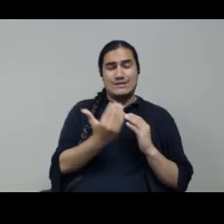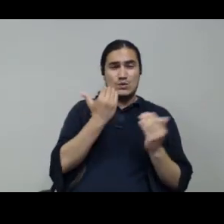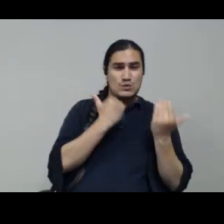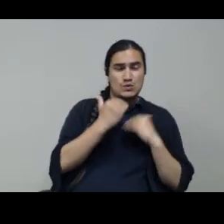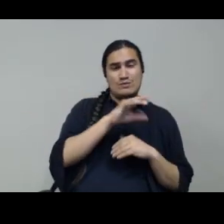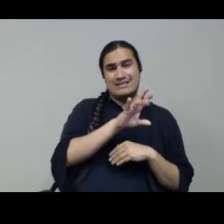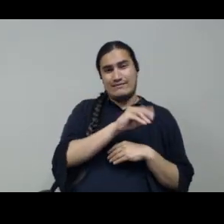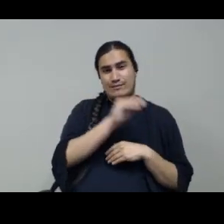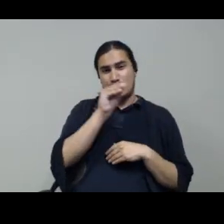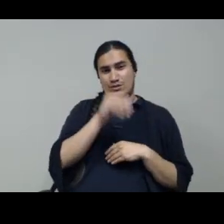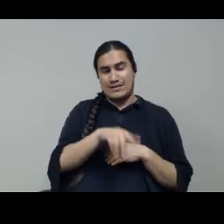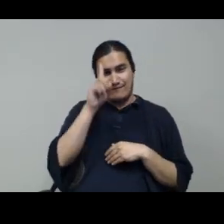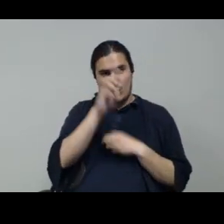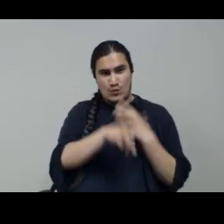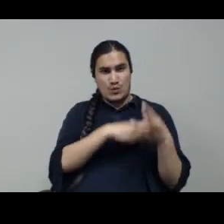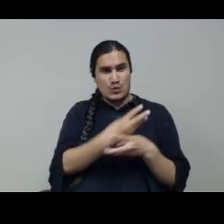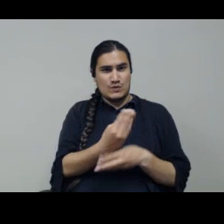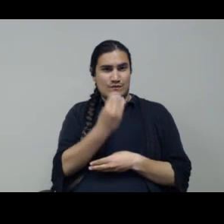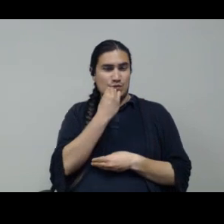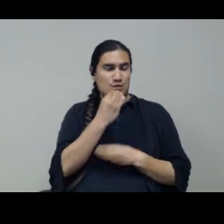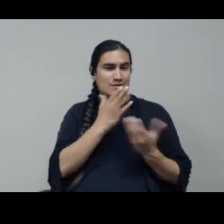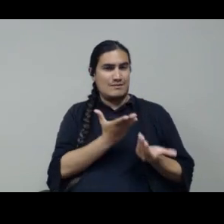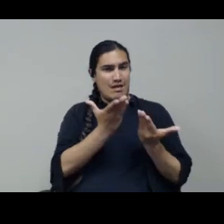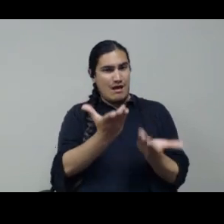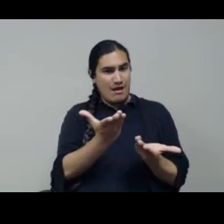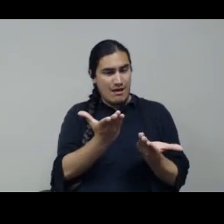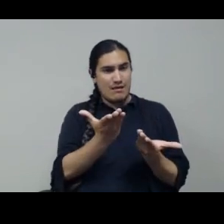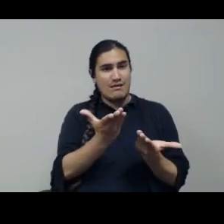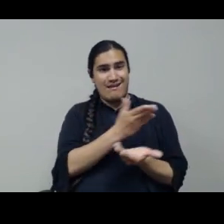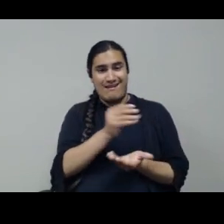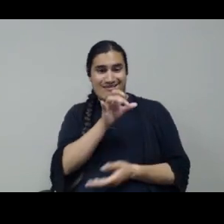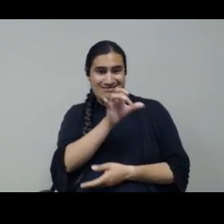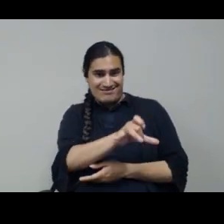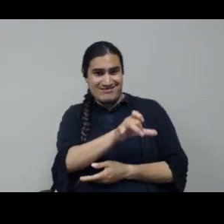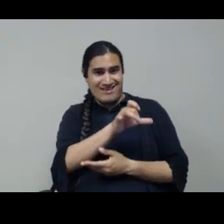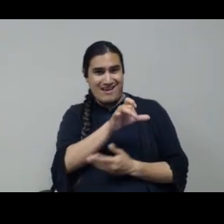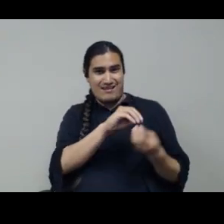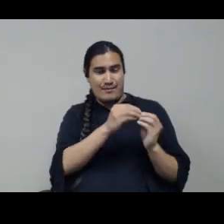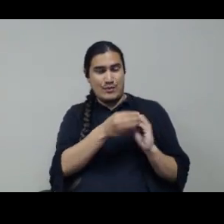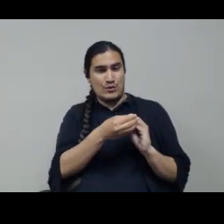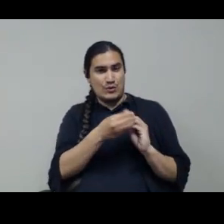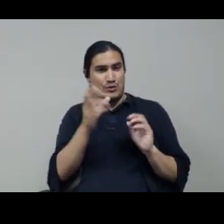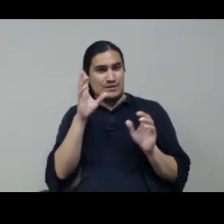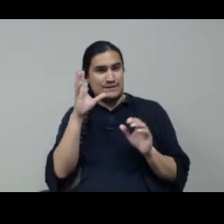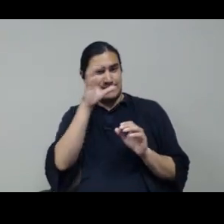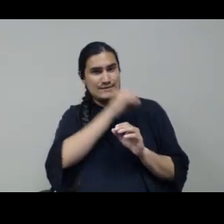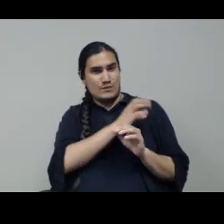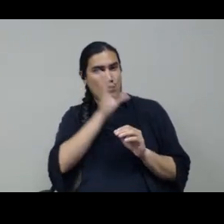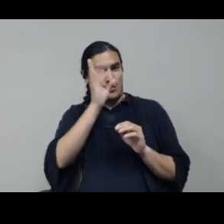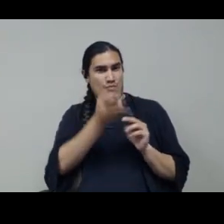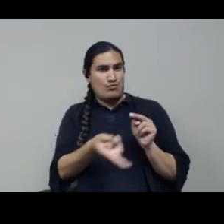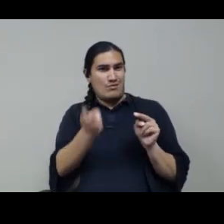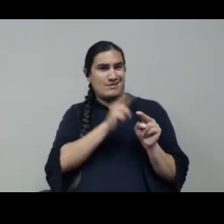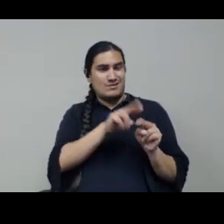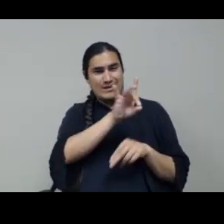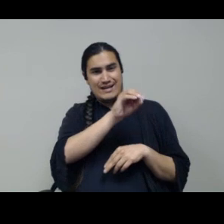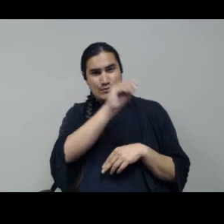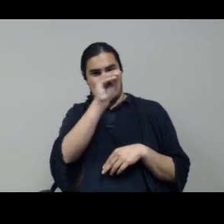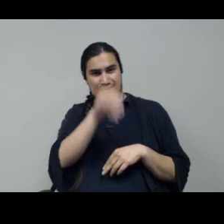world's food supply. And this figure is expected to rise to 80% by